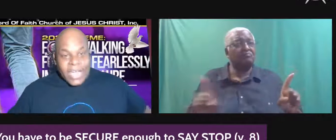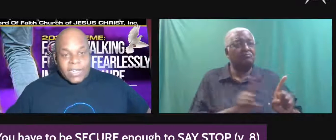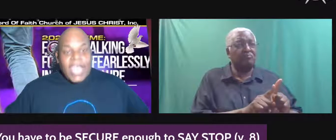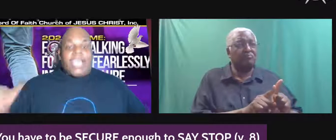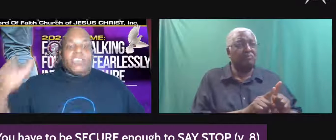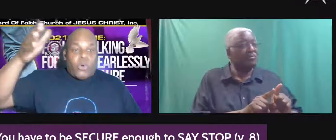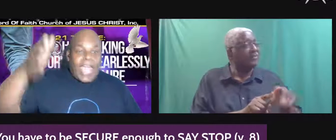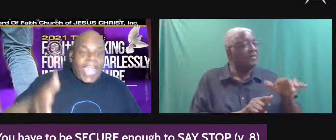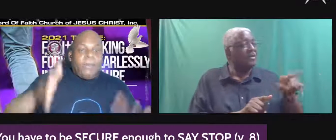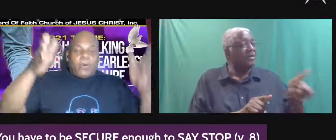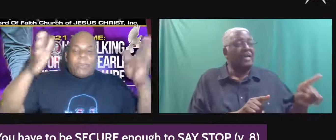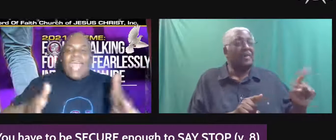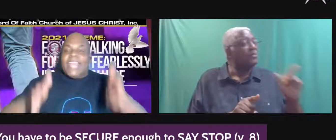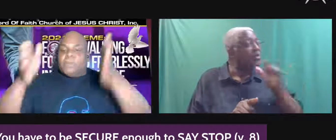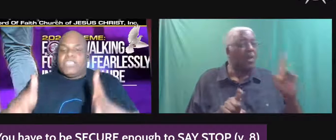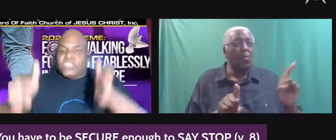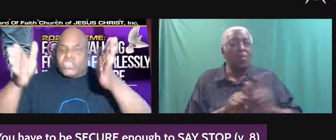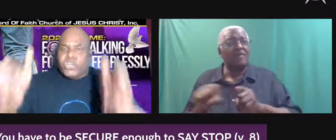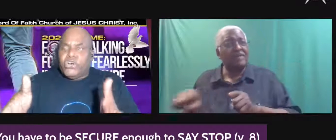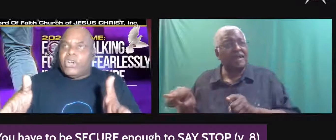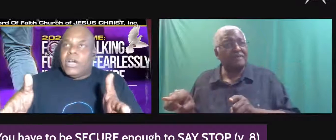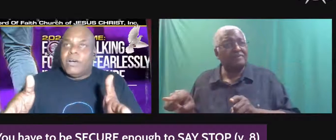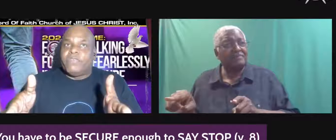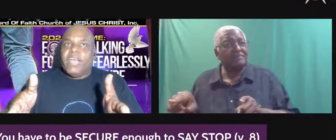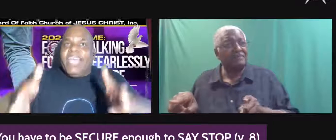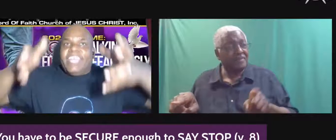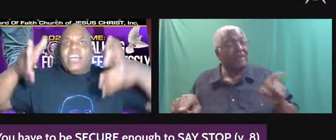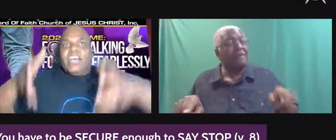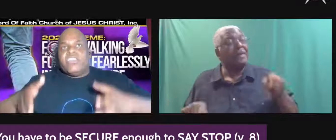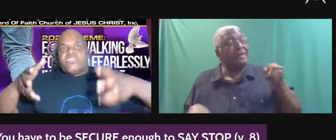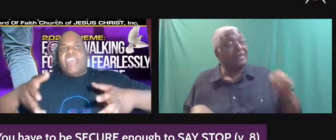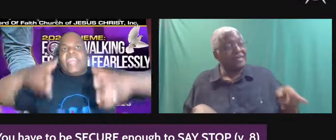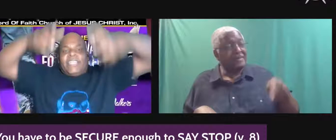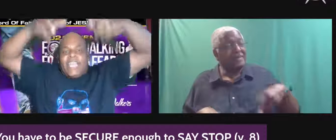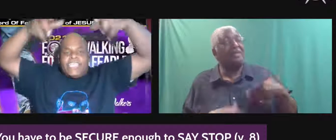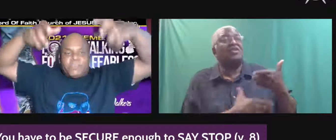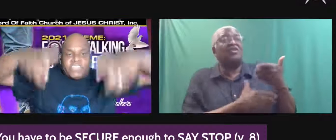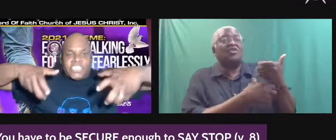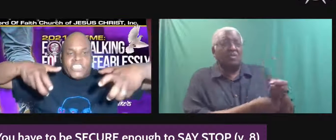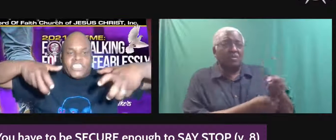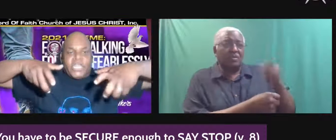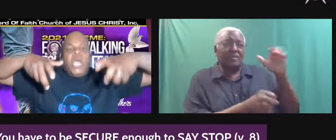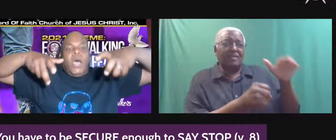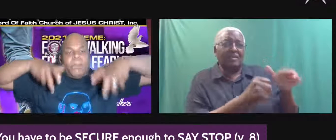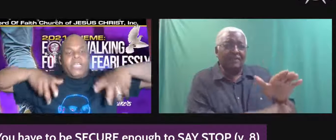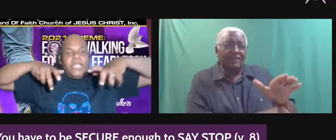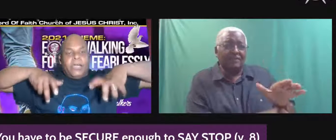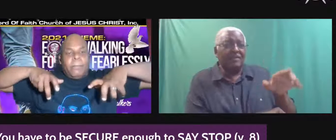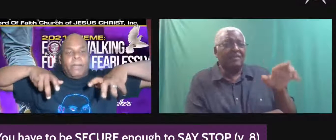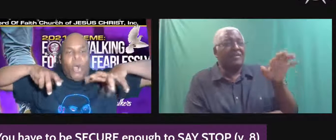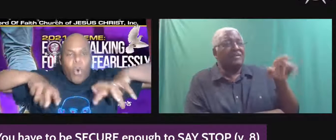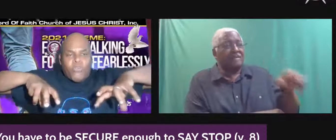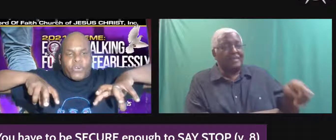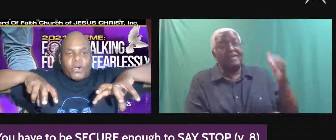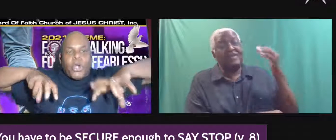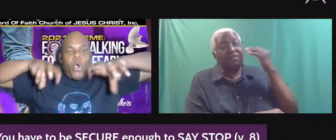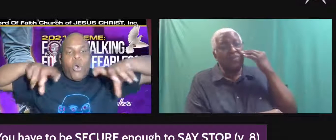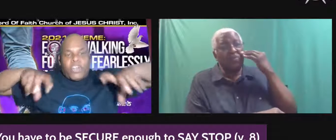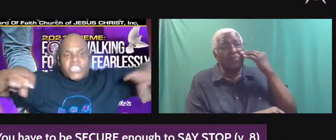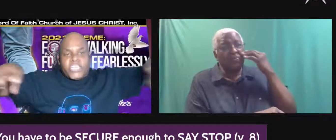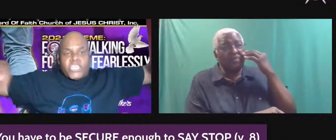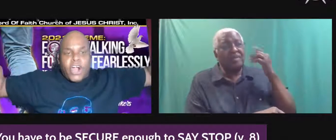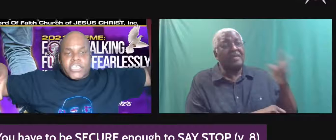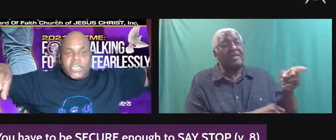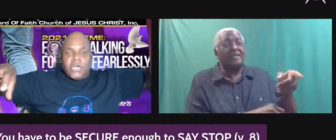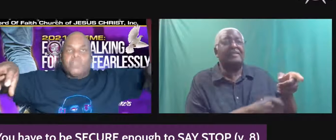with Lot. And so Abram had to be secure enough in understanding that his position put him over